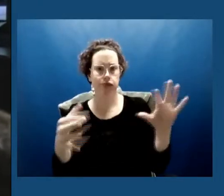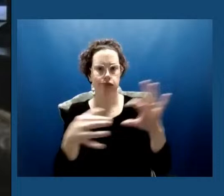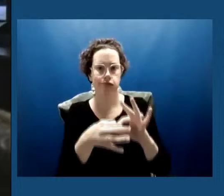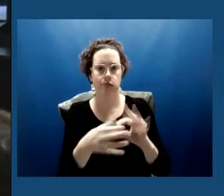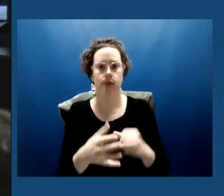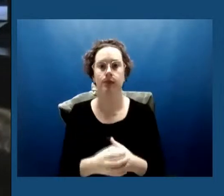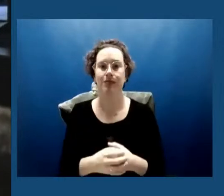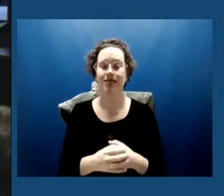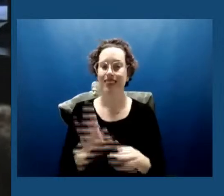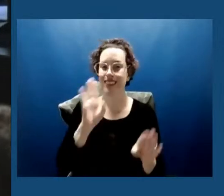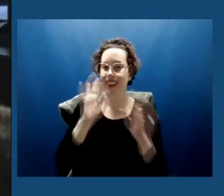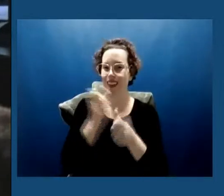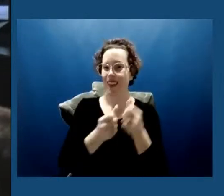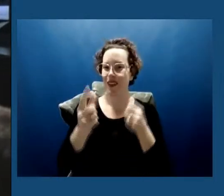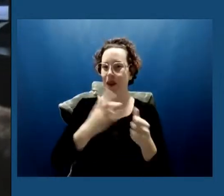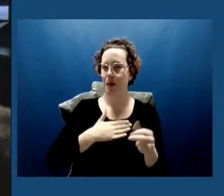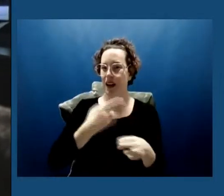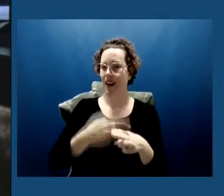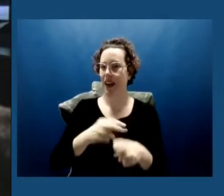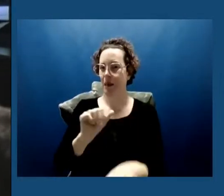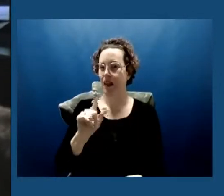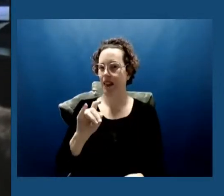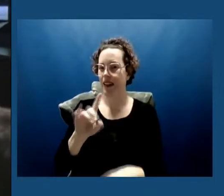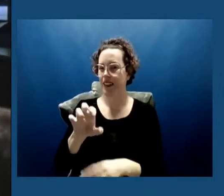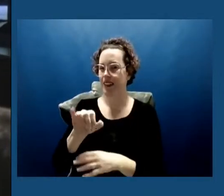Hi, everybody. My name is Alexis Williams. Should